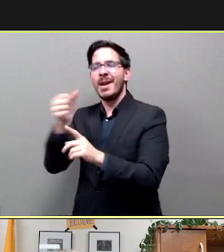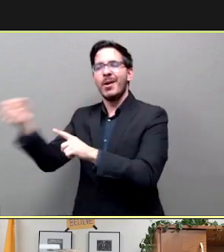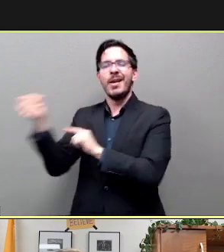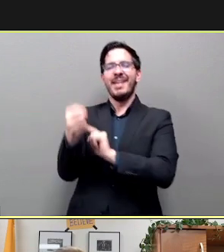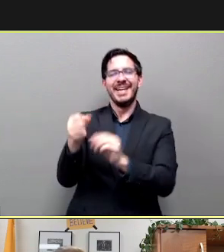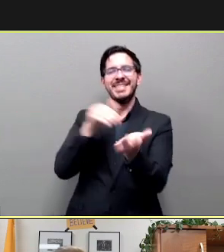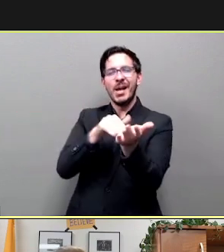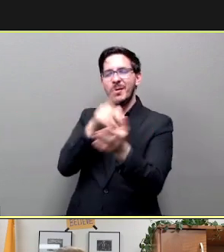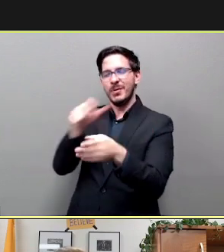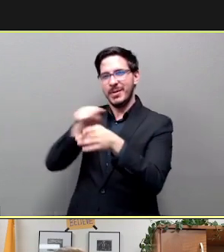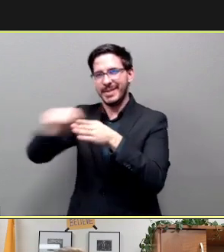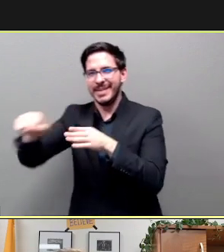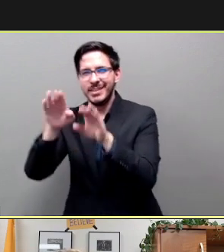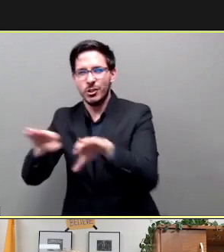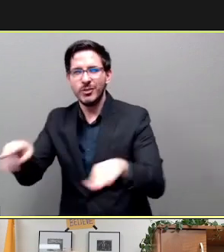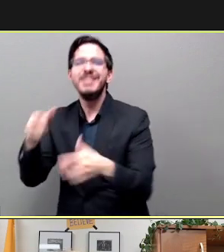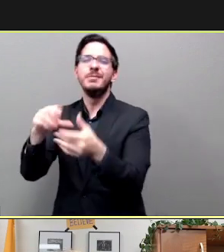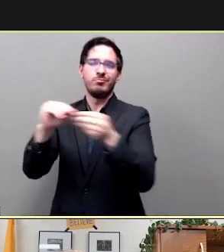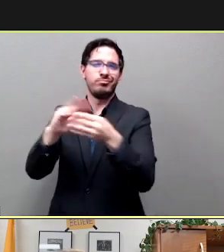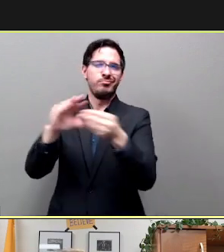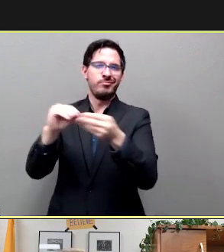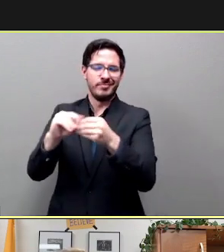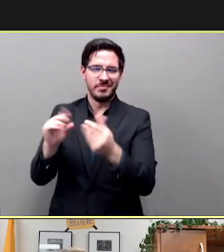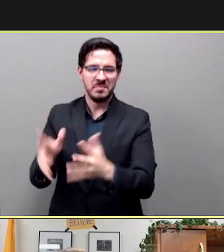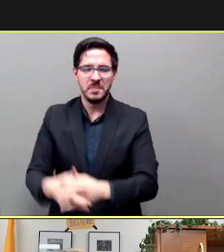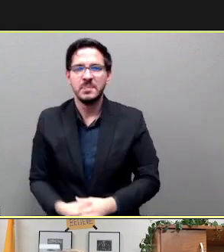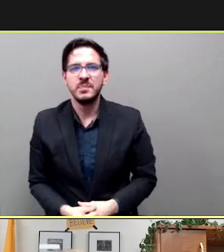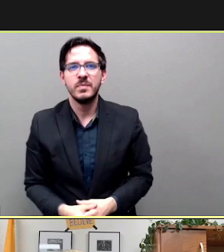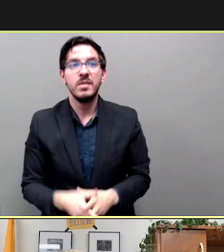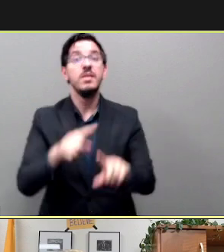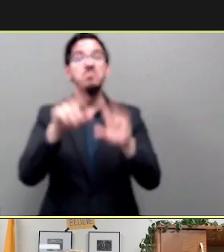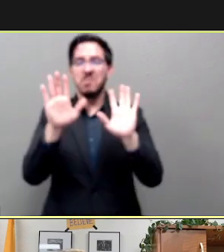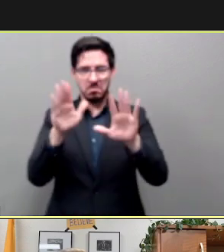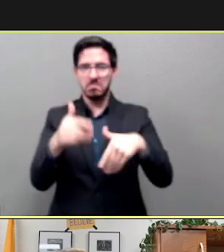you can go to the next slide, I think, no,